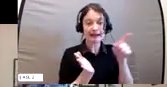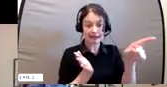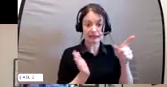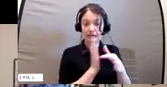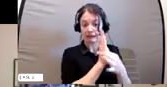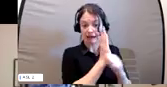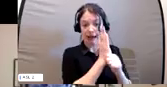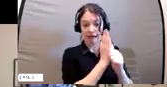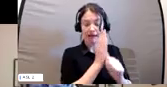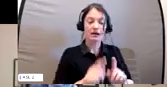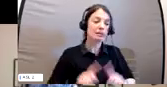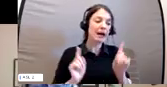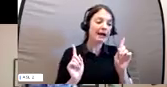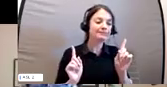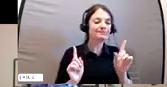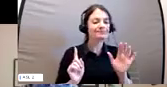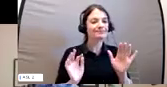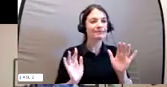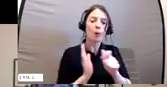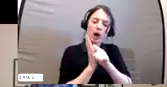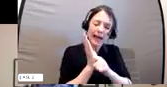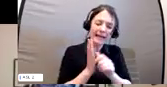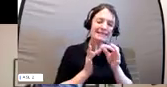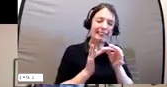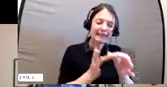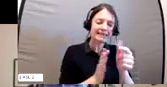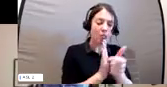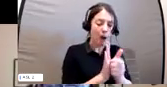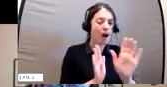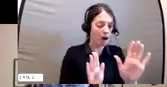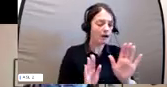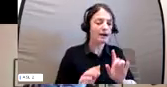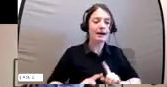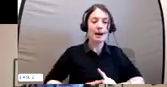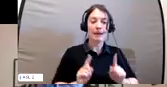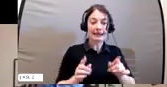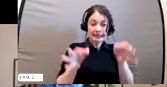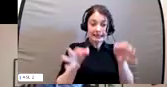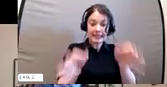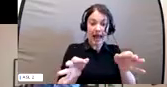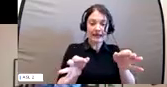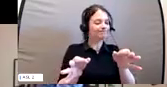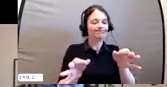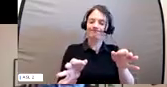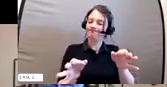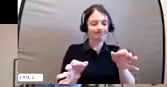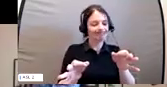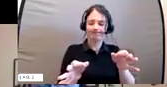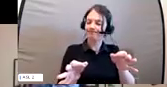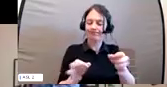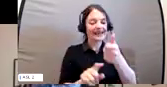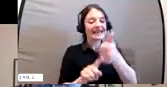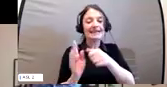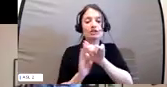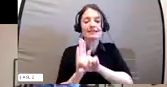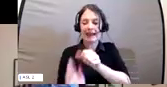impact, or it guides law, but it doesn't determine law. Each state and territory has